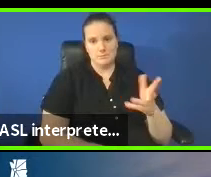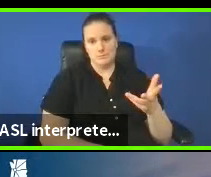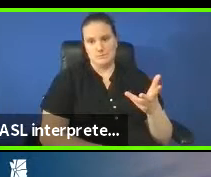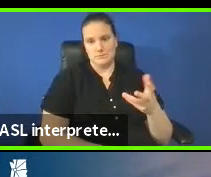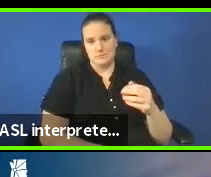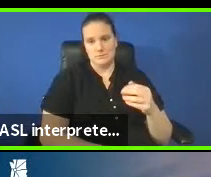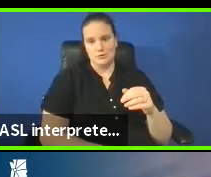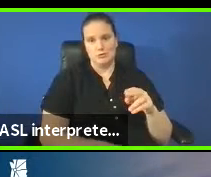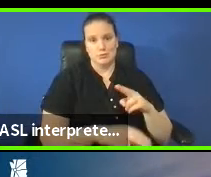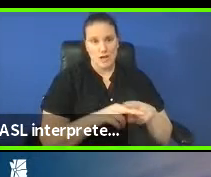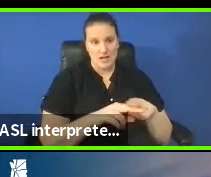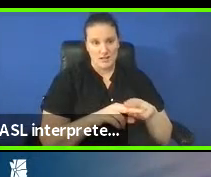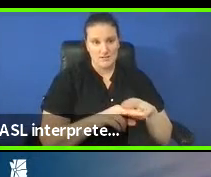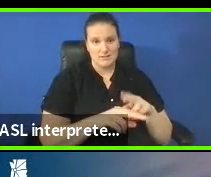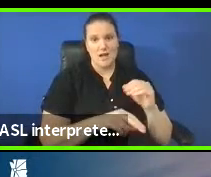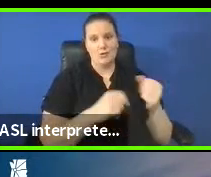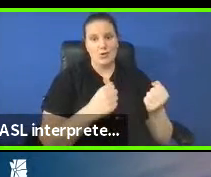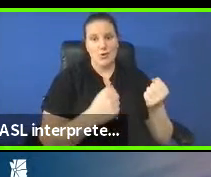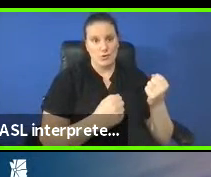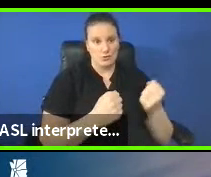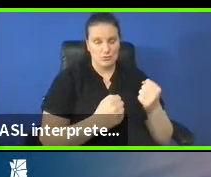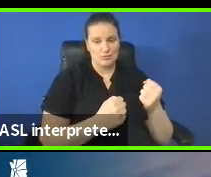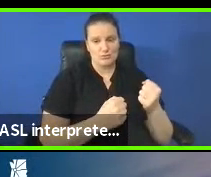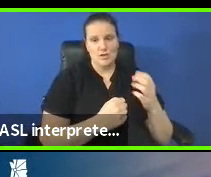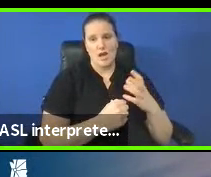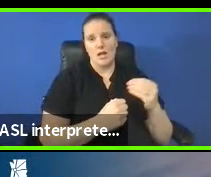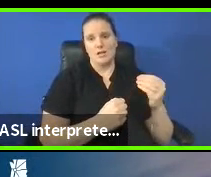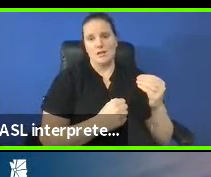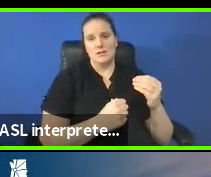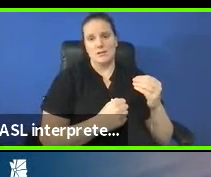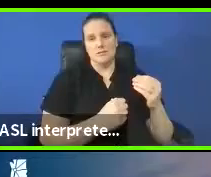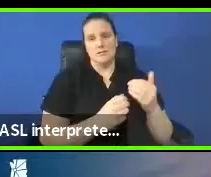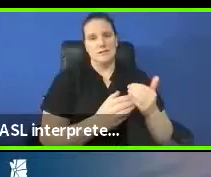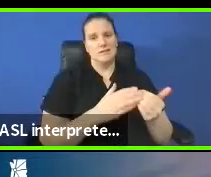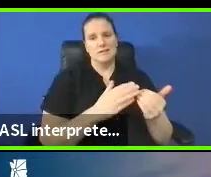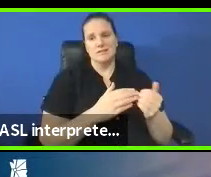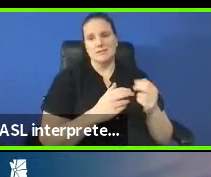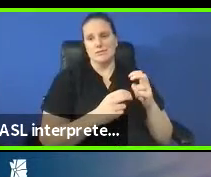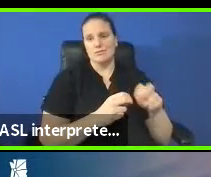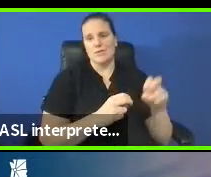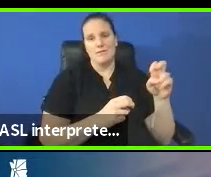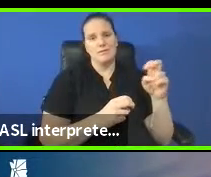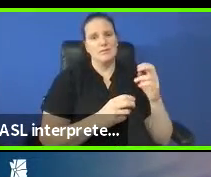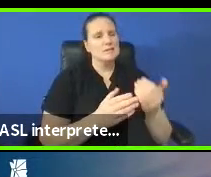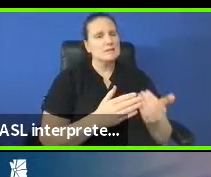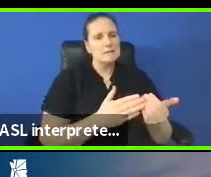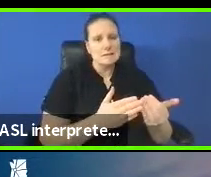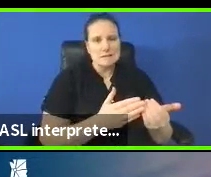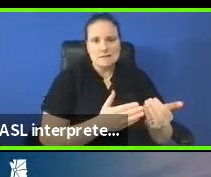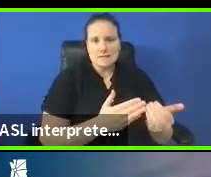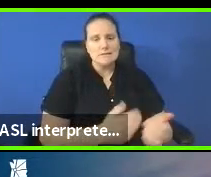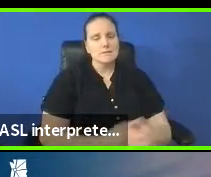probably trains and cars, and it's ease of travel. It's all about ease of travel. So